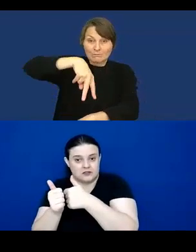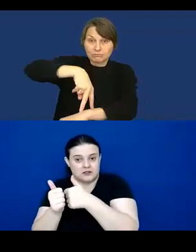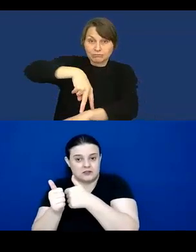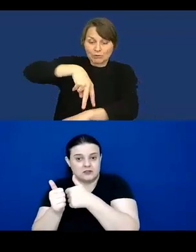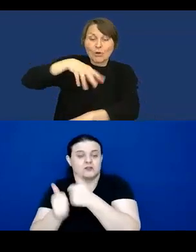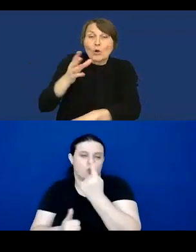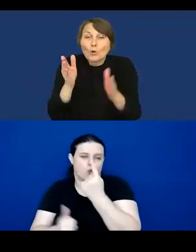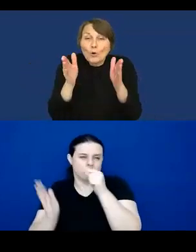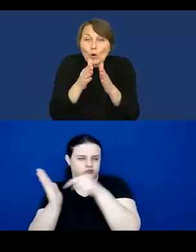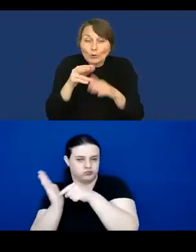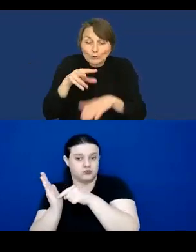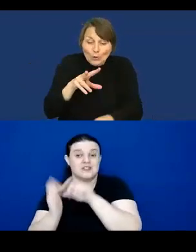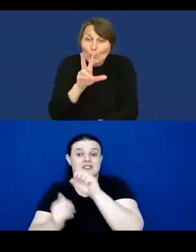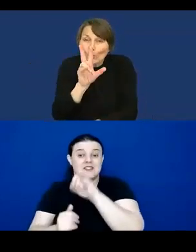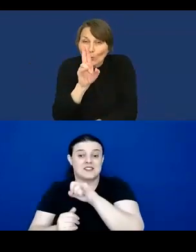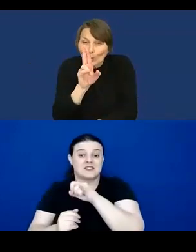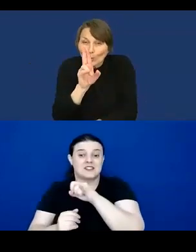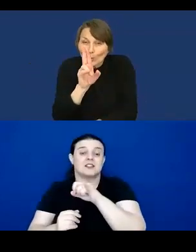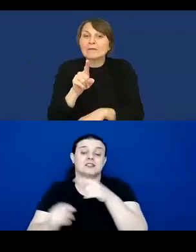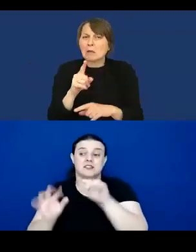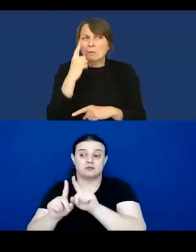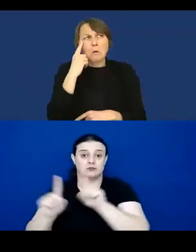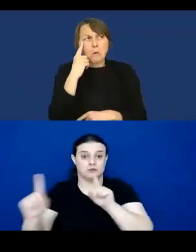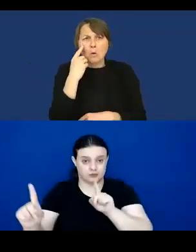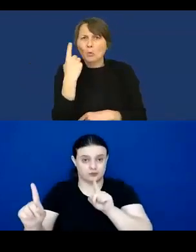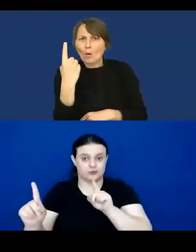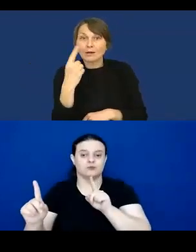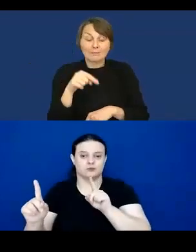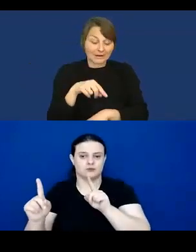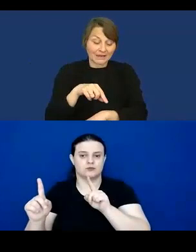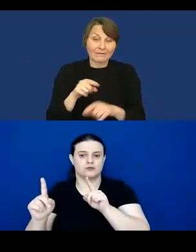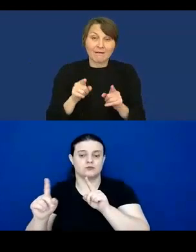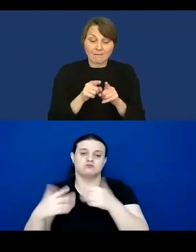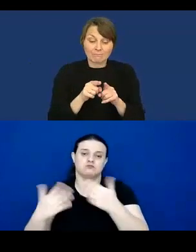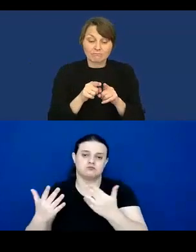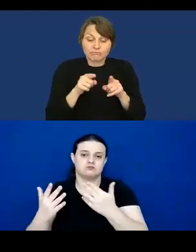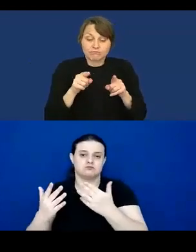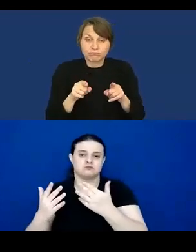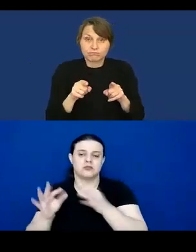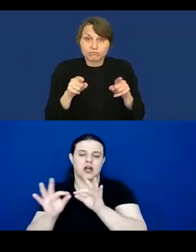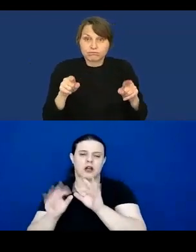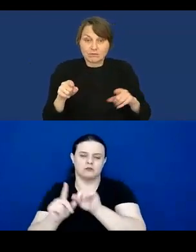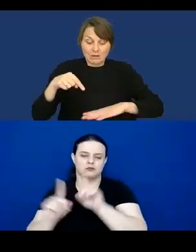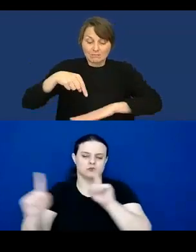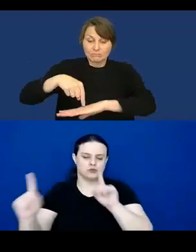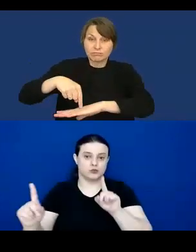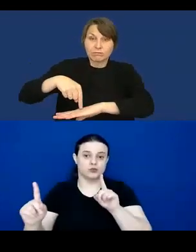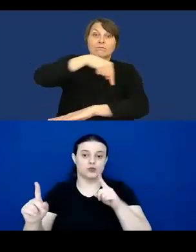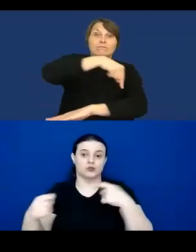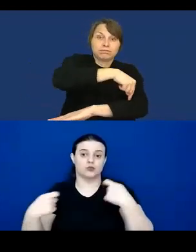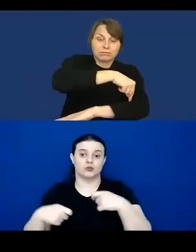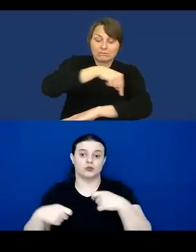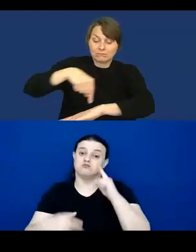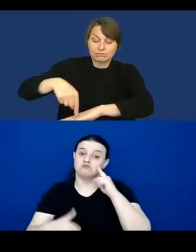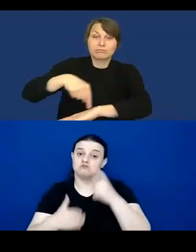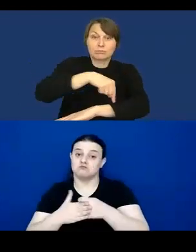point. But if you increase the distance, then at some point, at some distance, you will decide correctly that there are